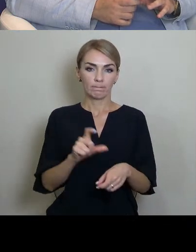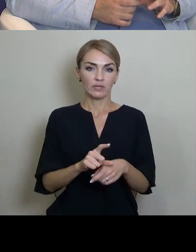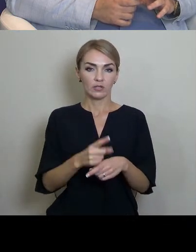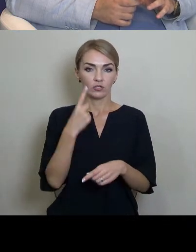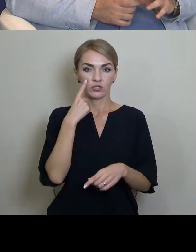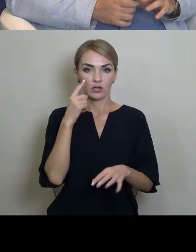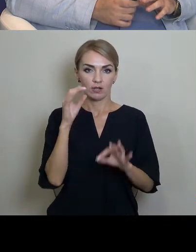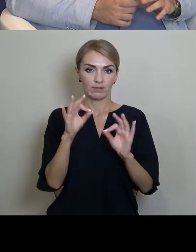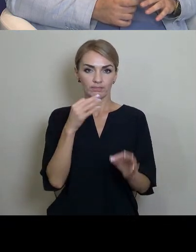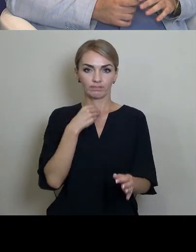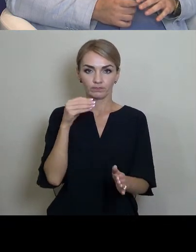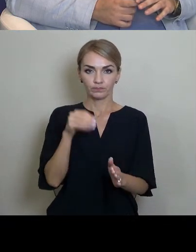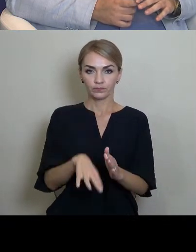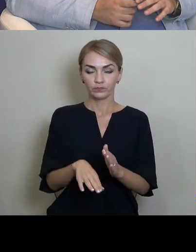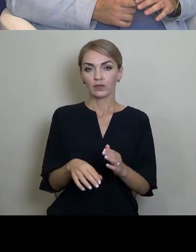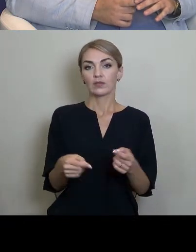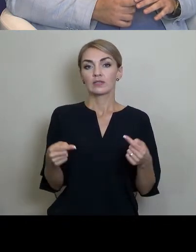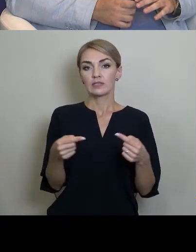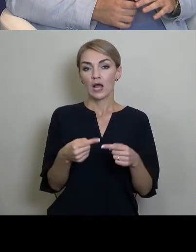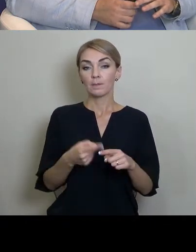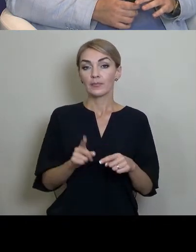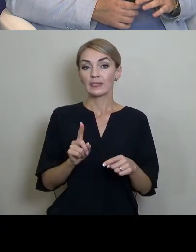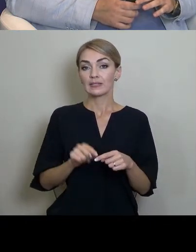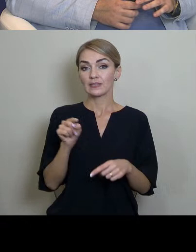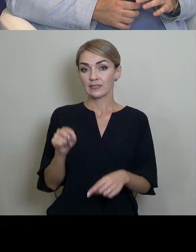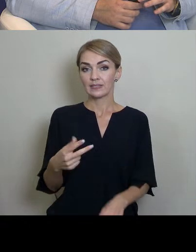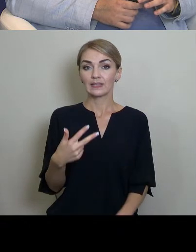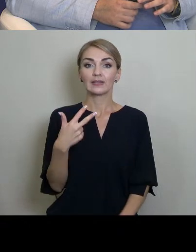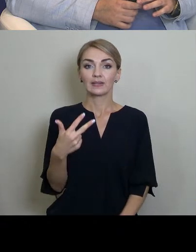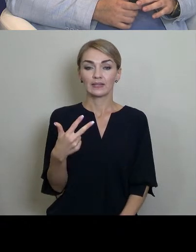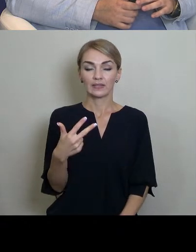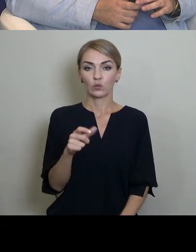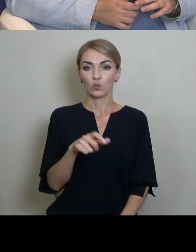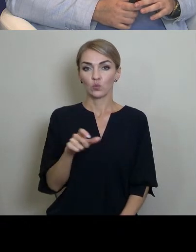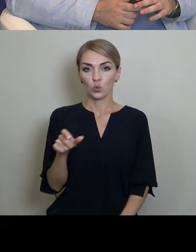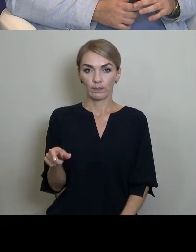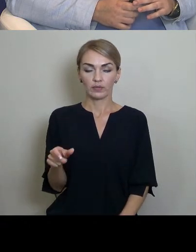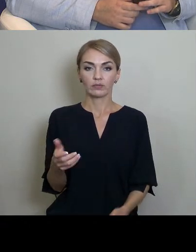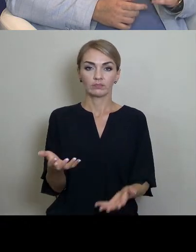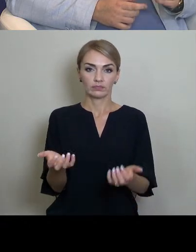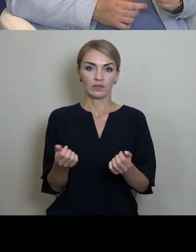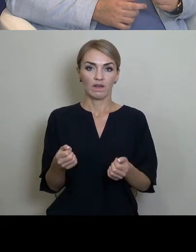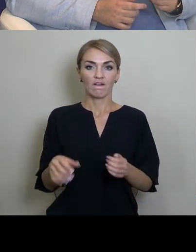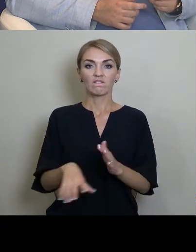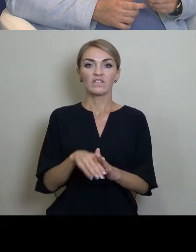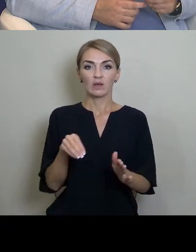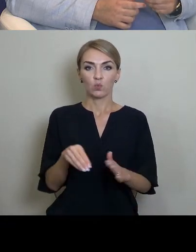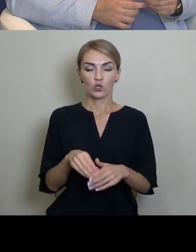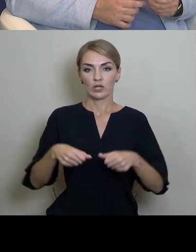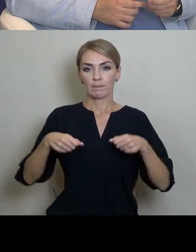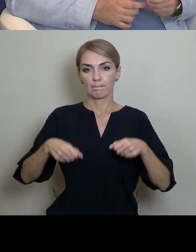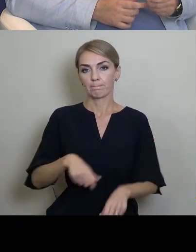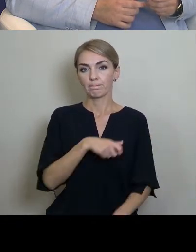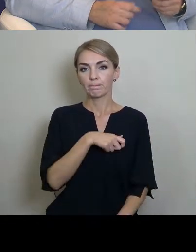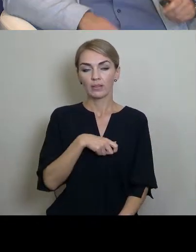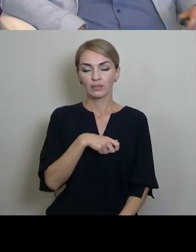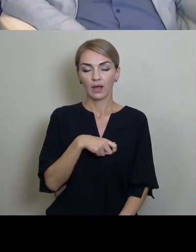have collected the majority of votes in relation with the rest, those 3 people are going to get the